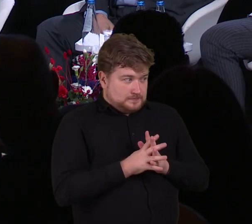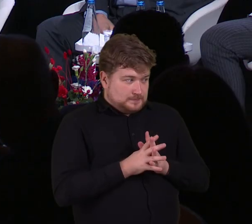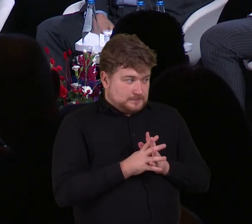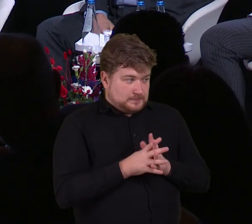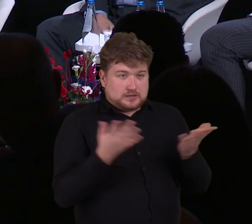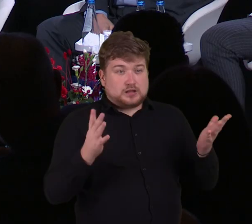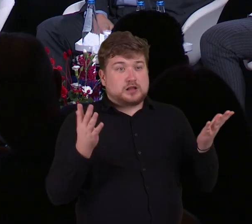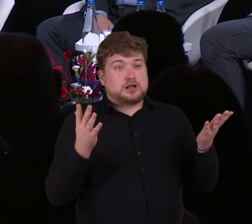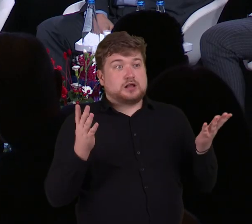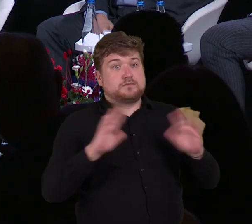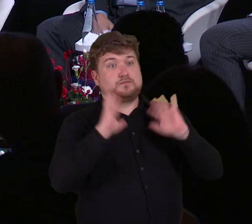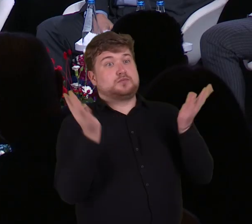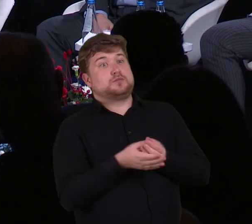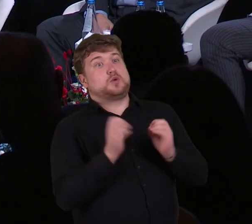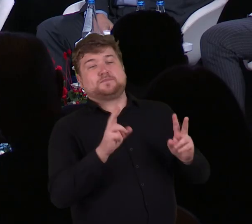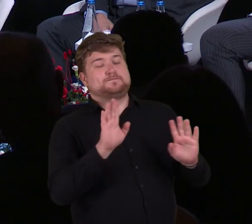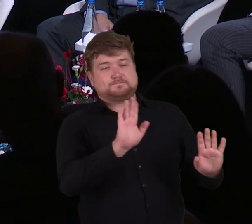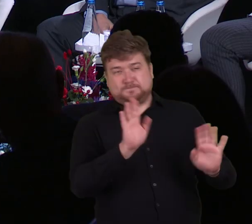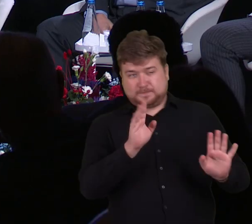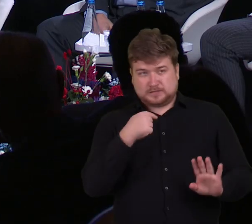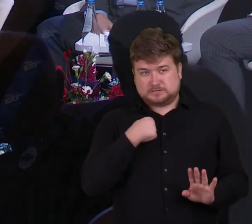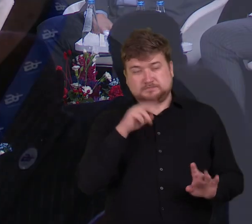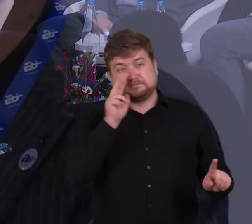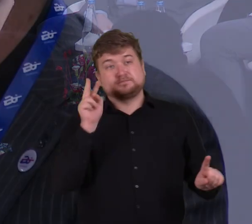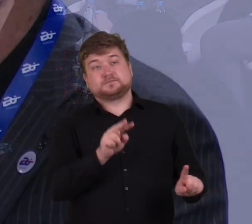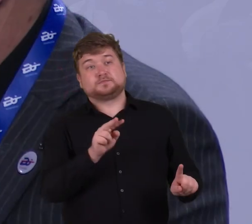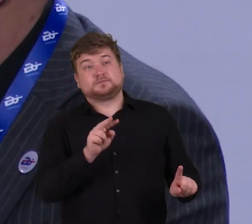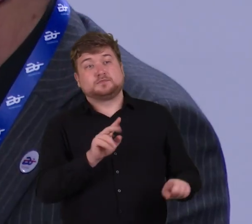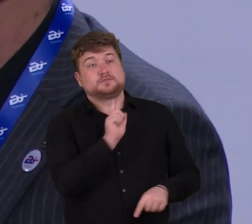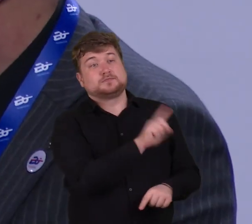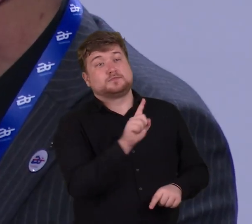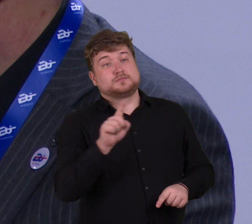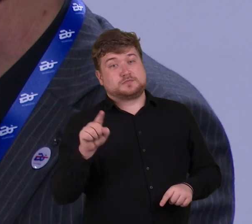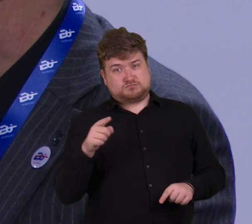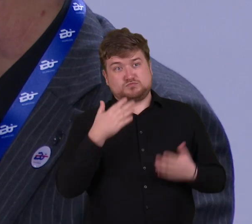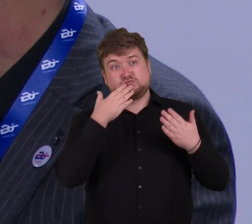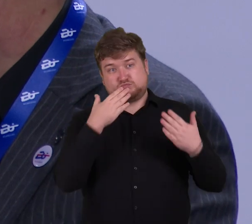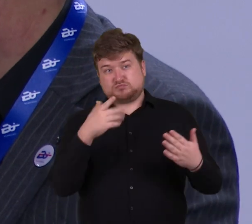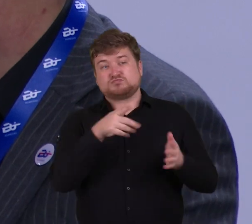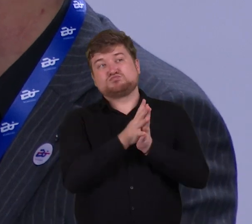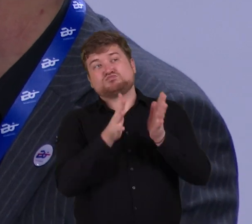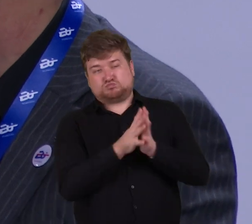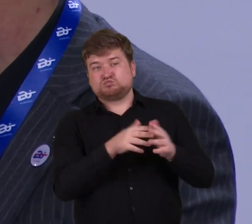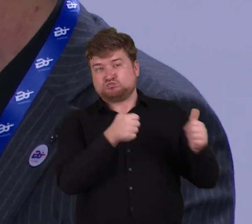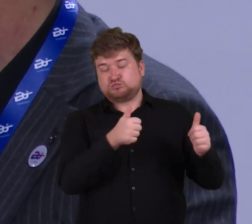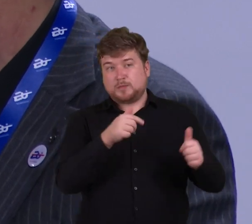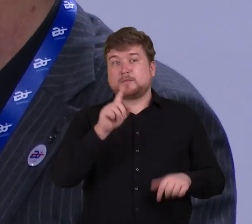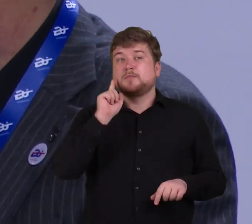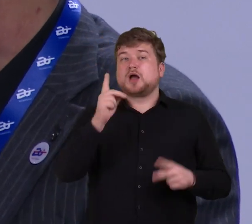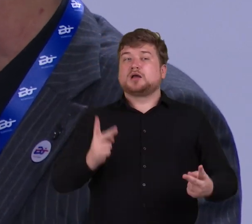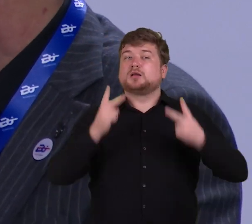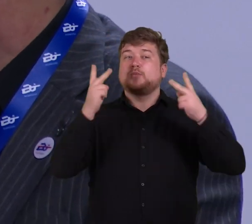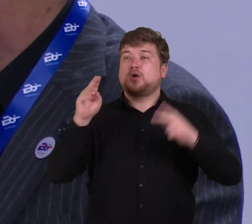no. I would rather we keep talking about the same thing. So I would rather say we should start